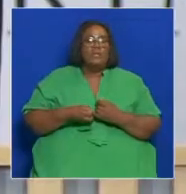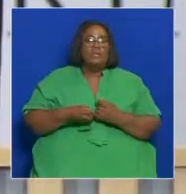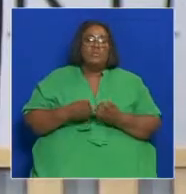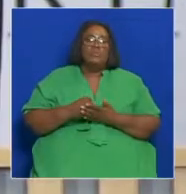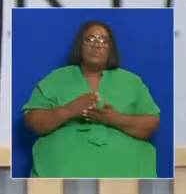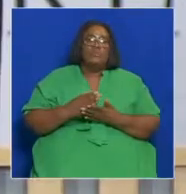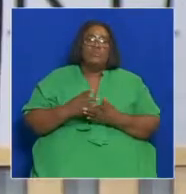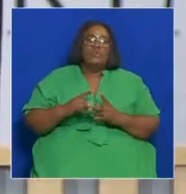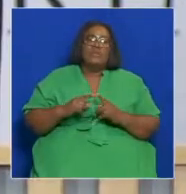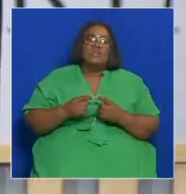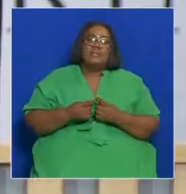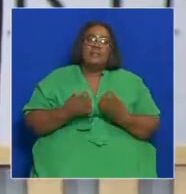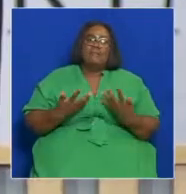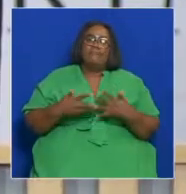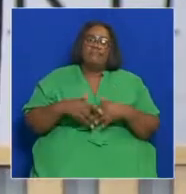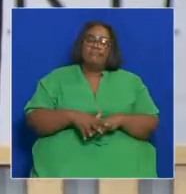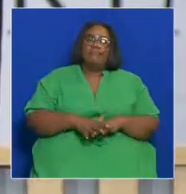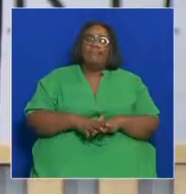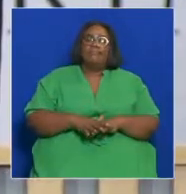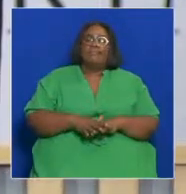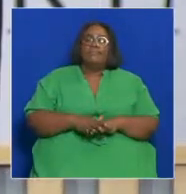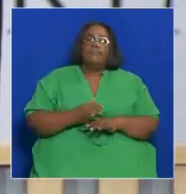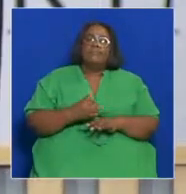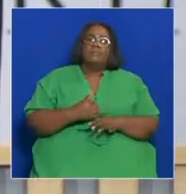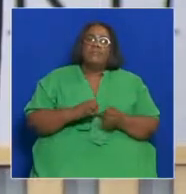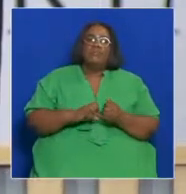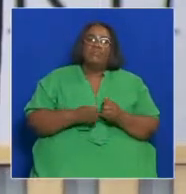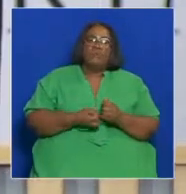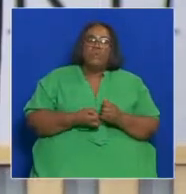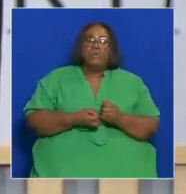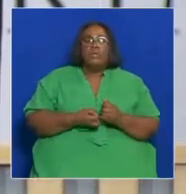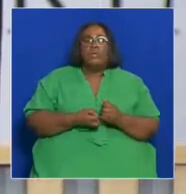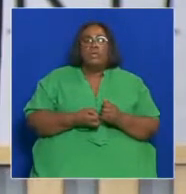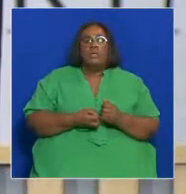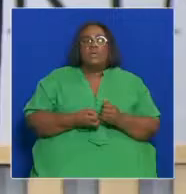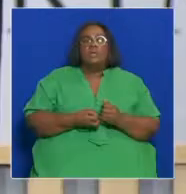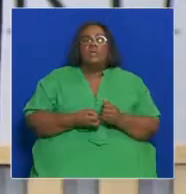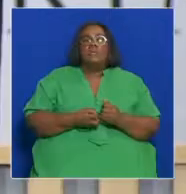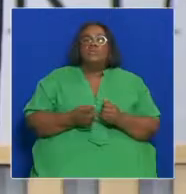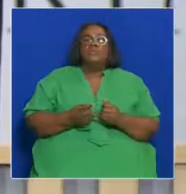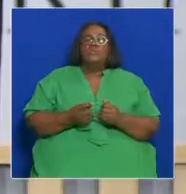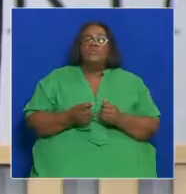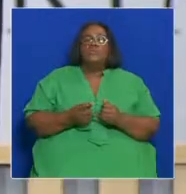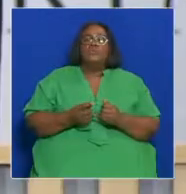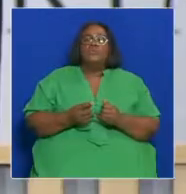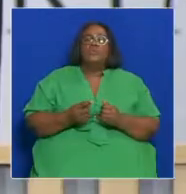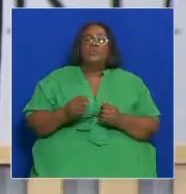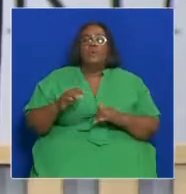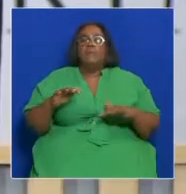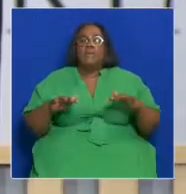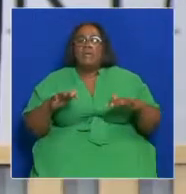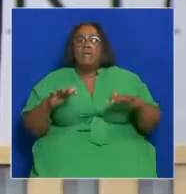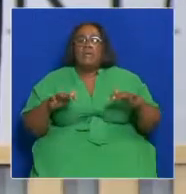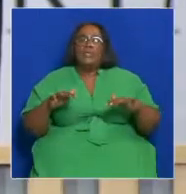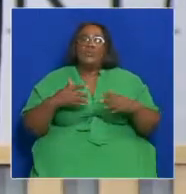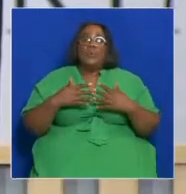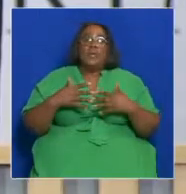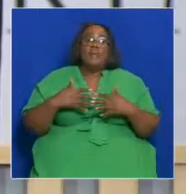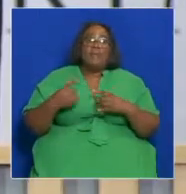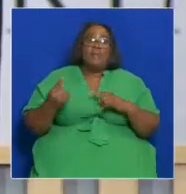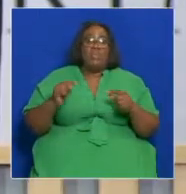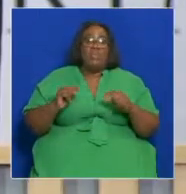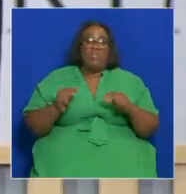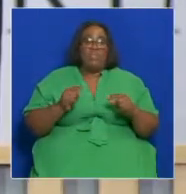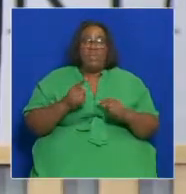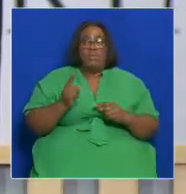tried to sort of mediate whatever conflict they have about a specific